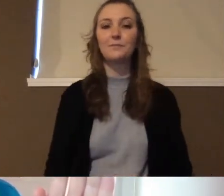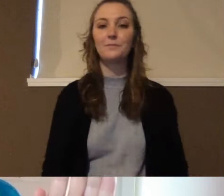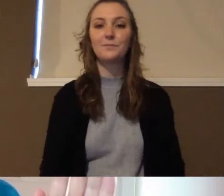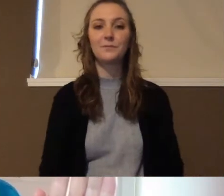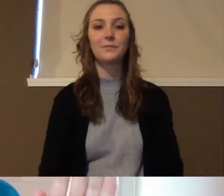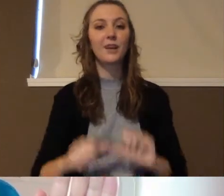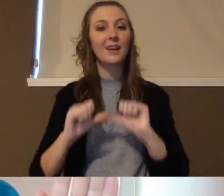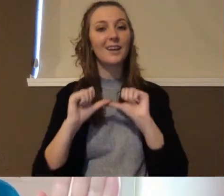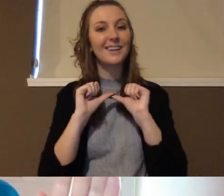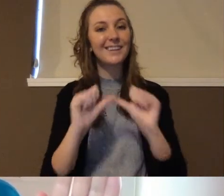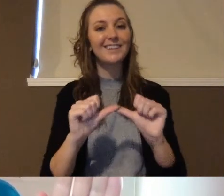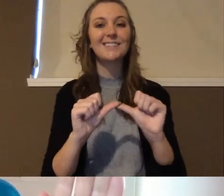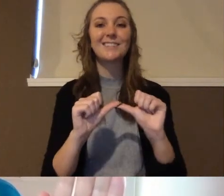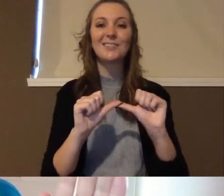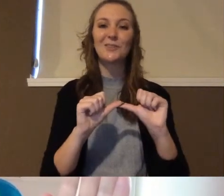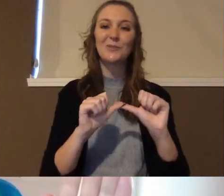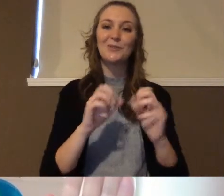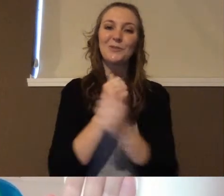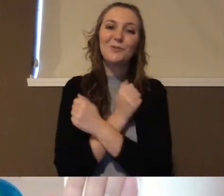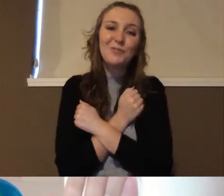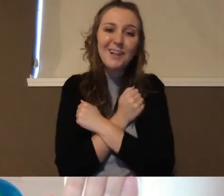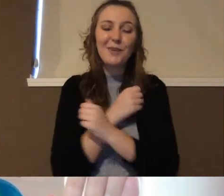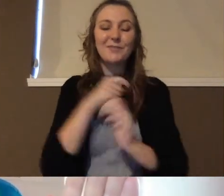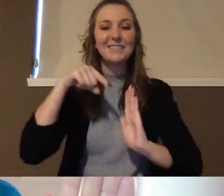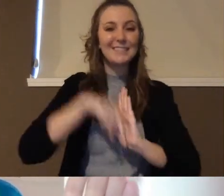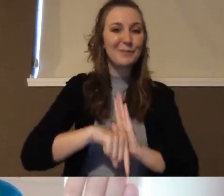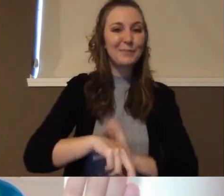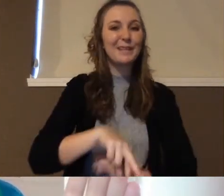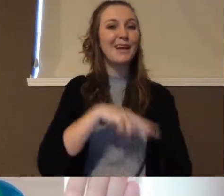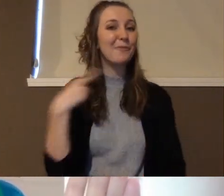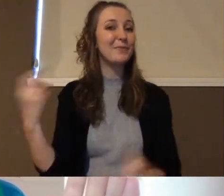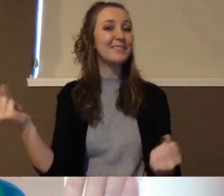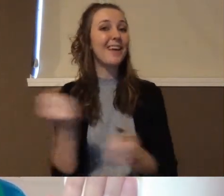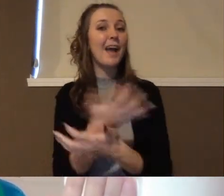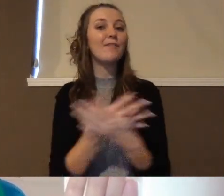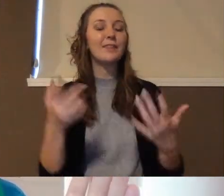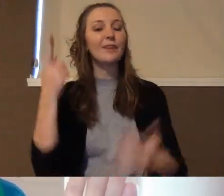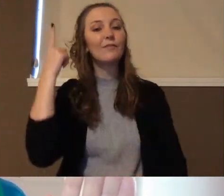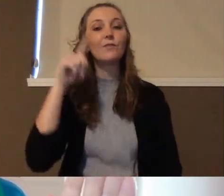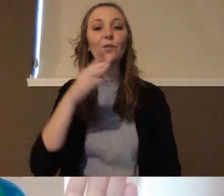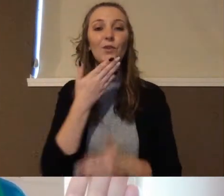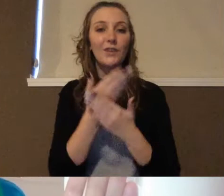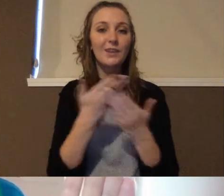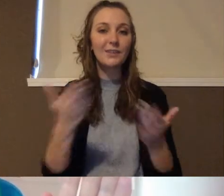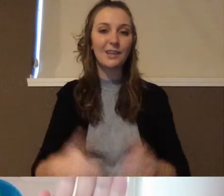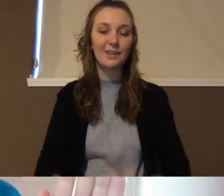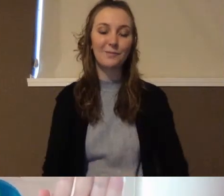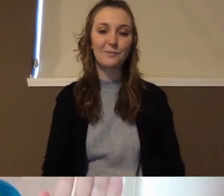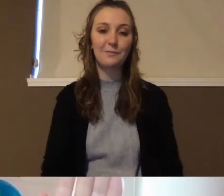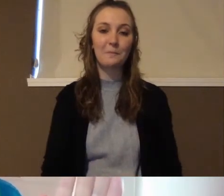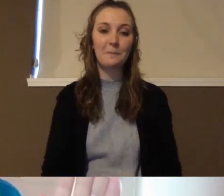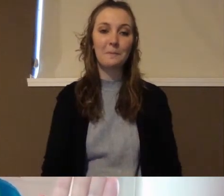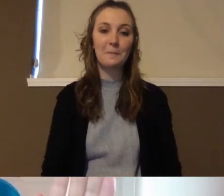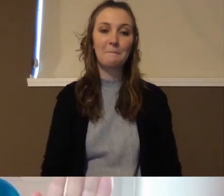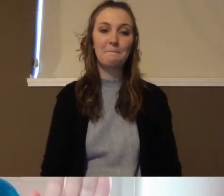Continue to dare to love deeply and risk everything for the good thing.